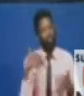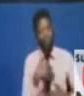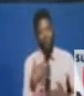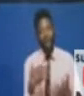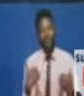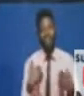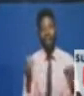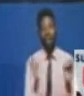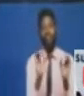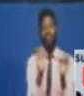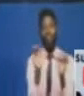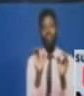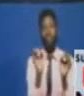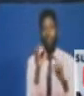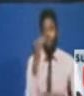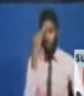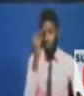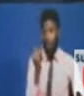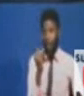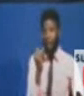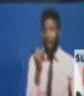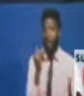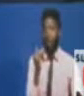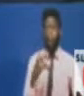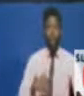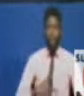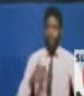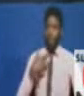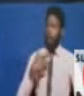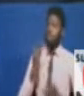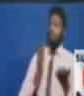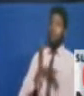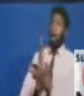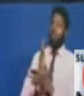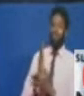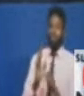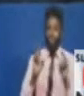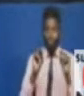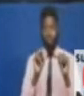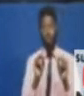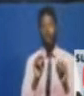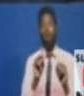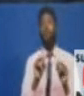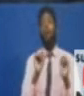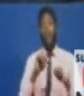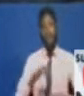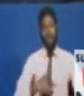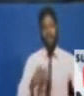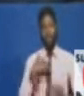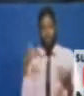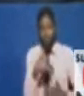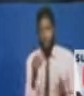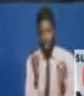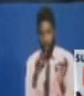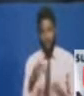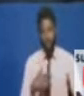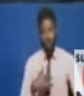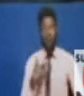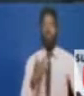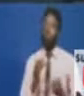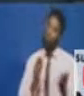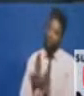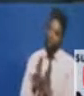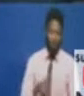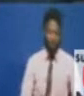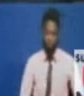in the first instance, there was no entitlement to anything. You can only get shocked if you're entitled to something. It was a